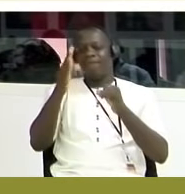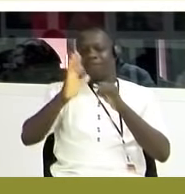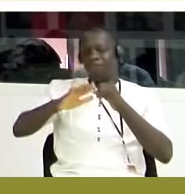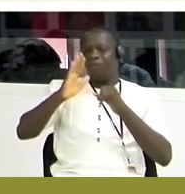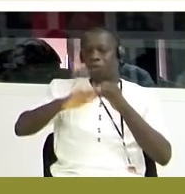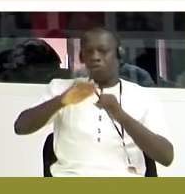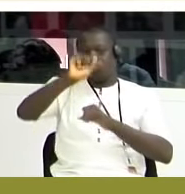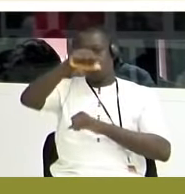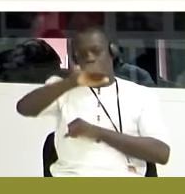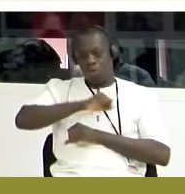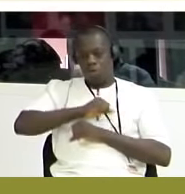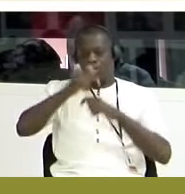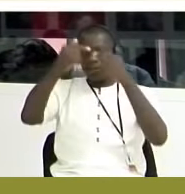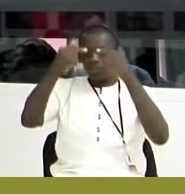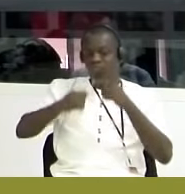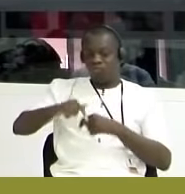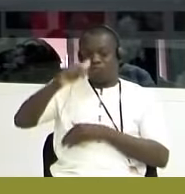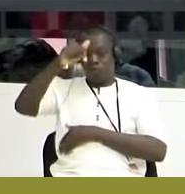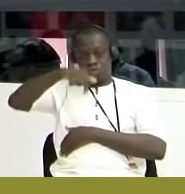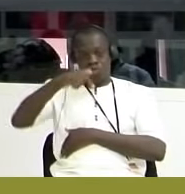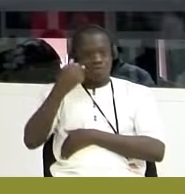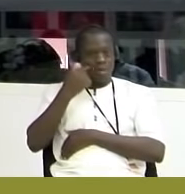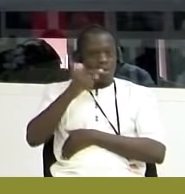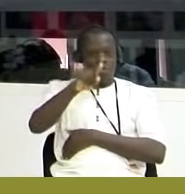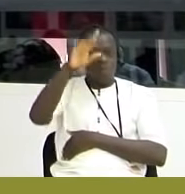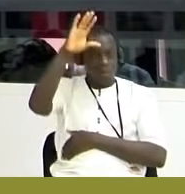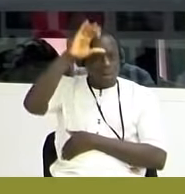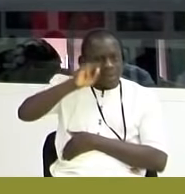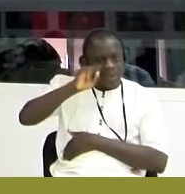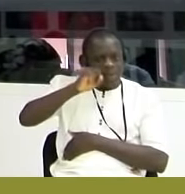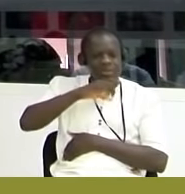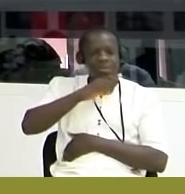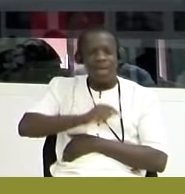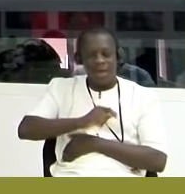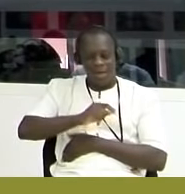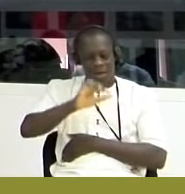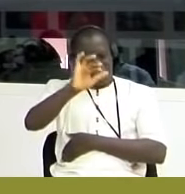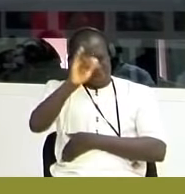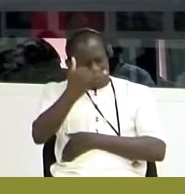testimony for today. Do you understand that, sir? I did.